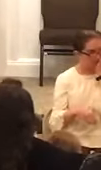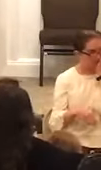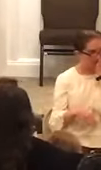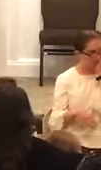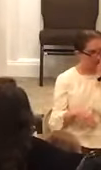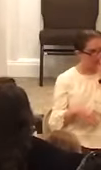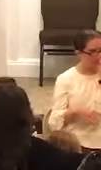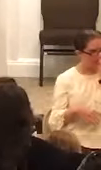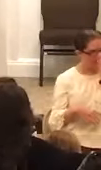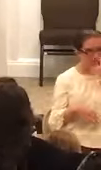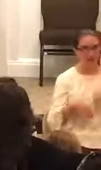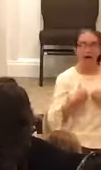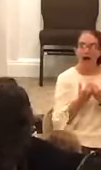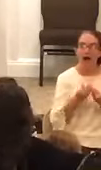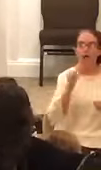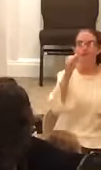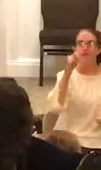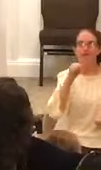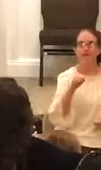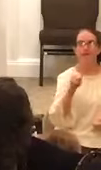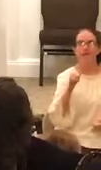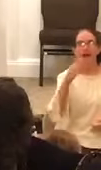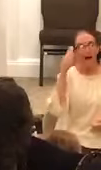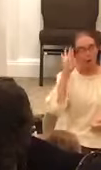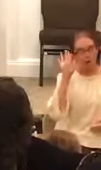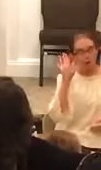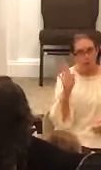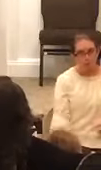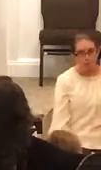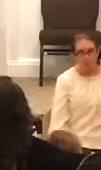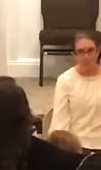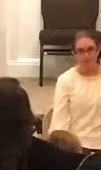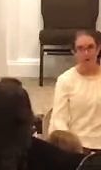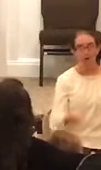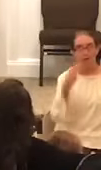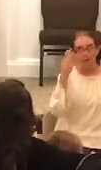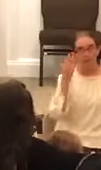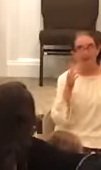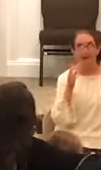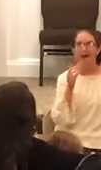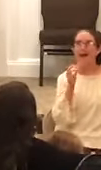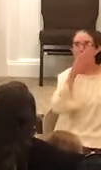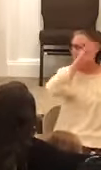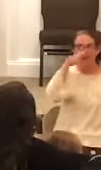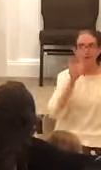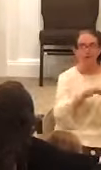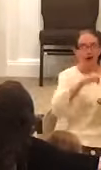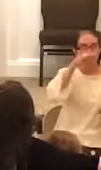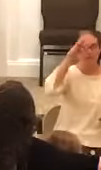And how was San Antonio? Well, I don't know. What do you mean you don't know? I never did find it.